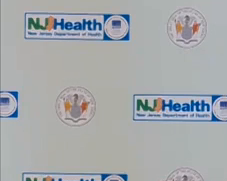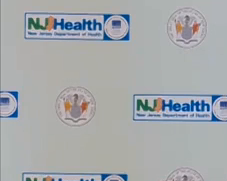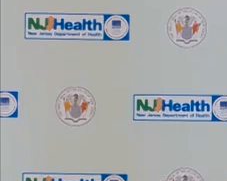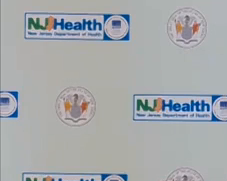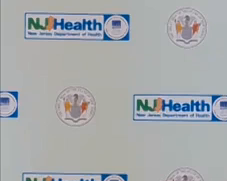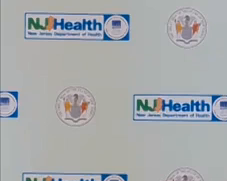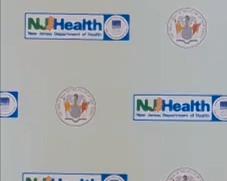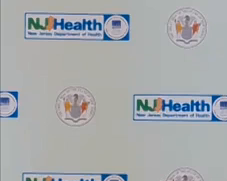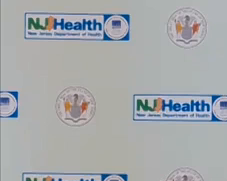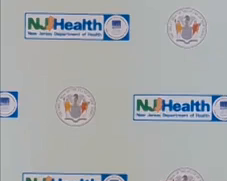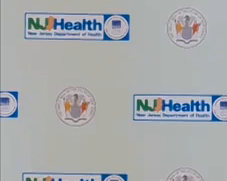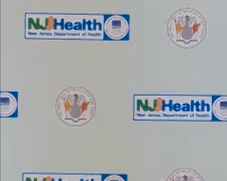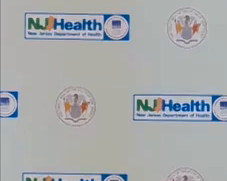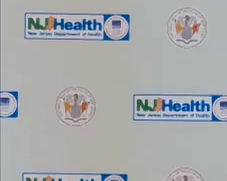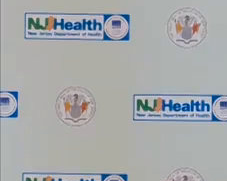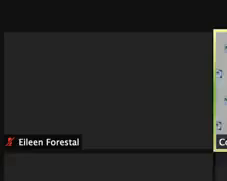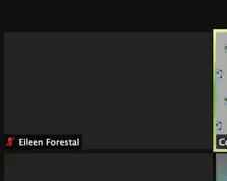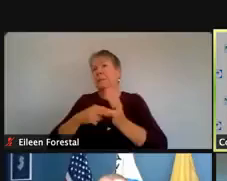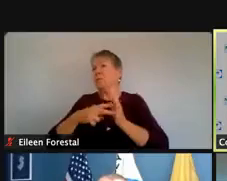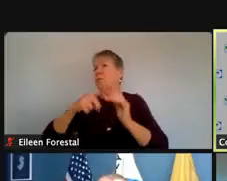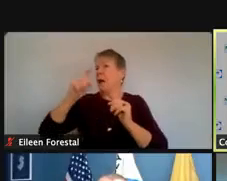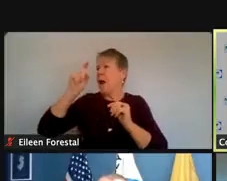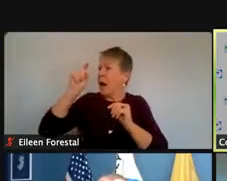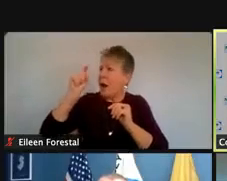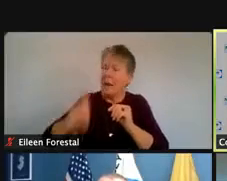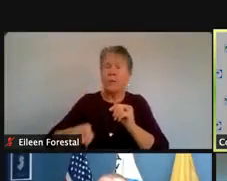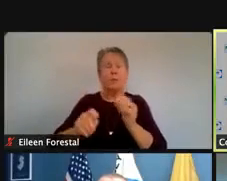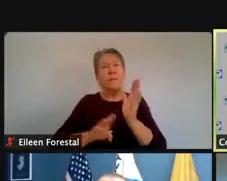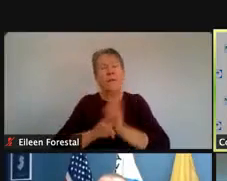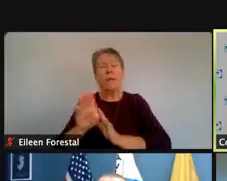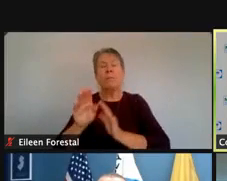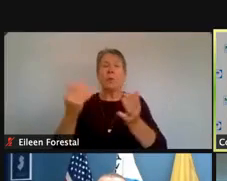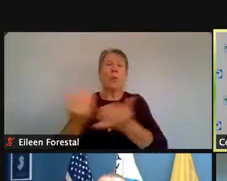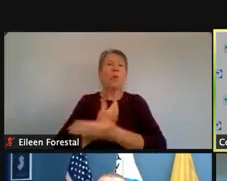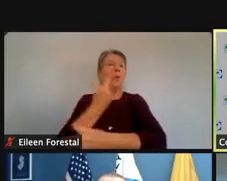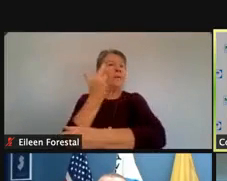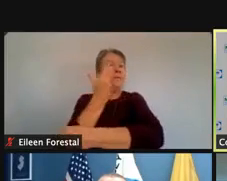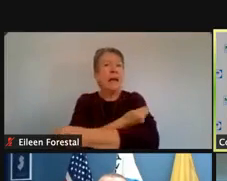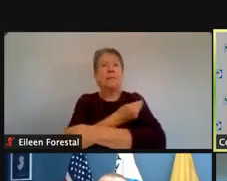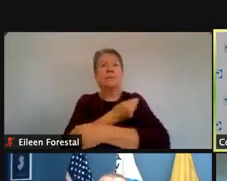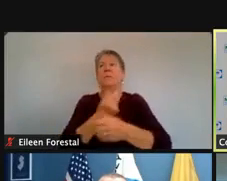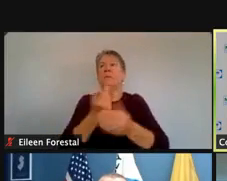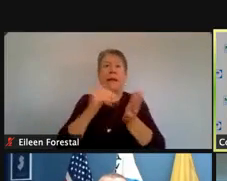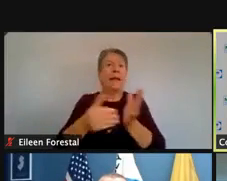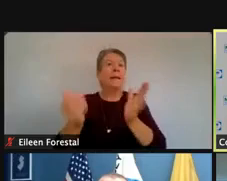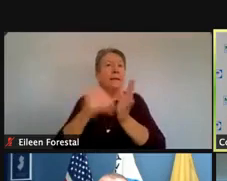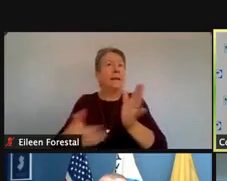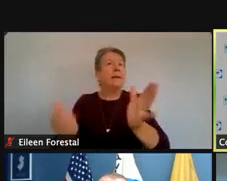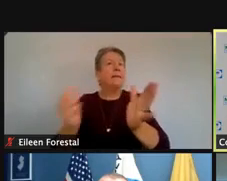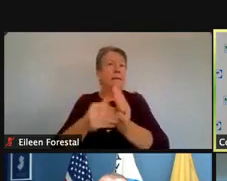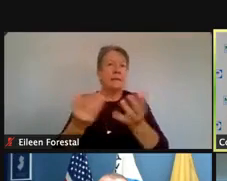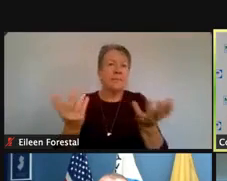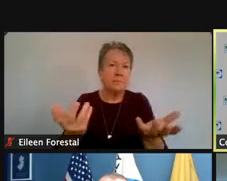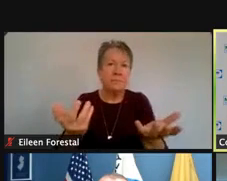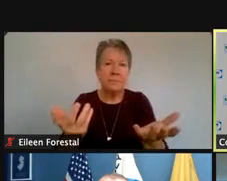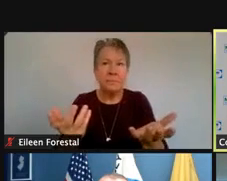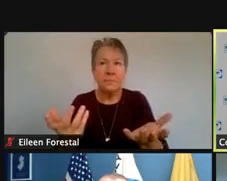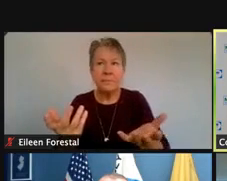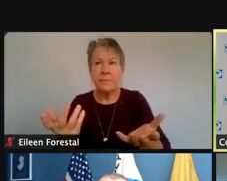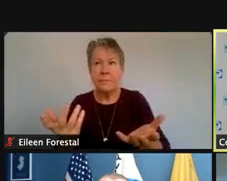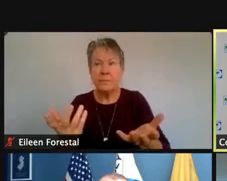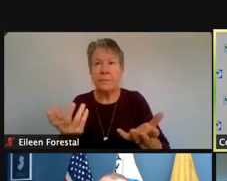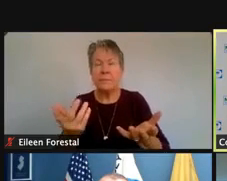an acquired immunity to the virus. As the Governor shared, the Department of Health has been preparing for